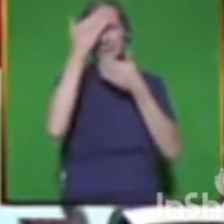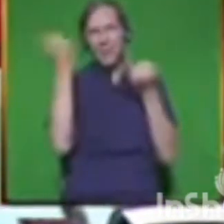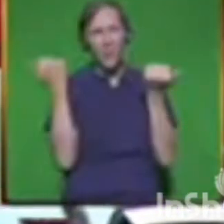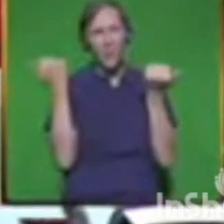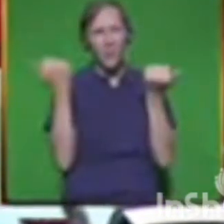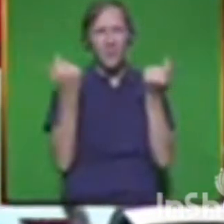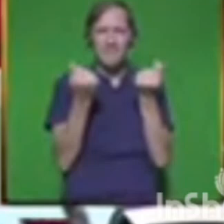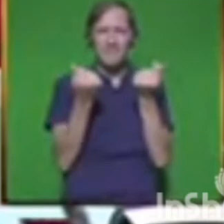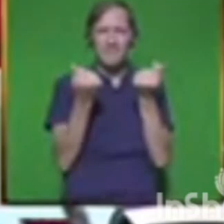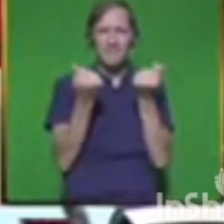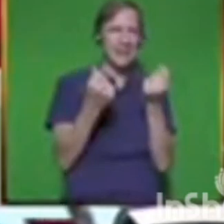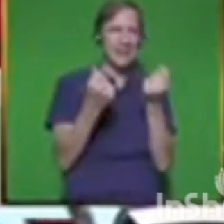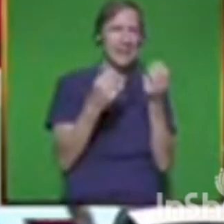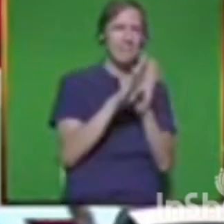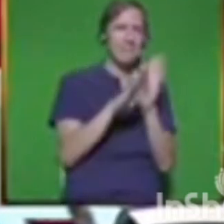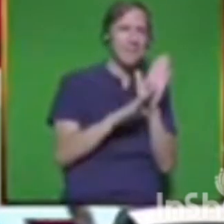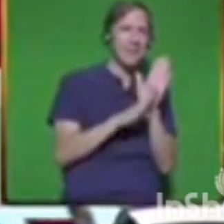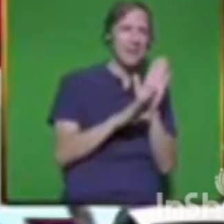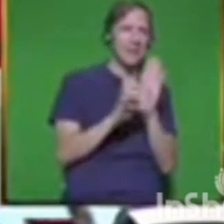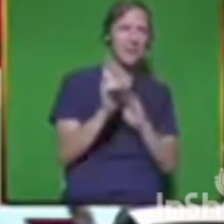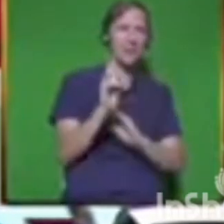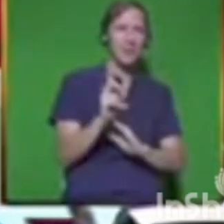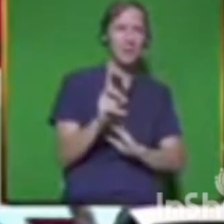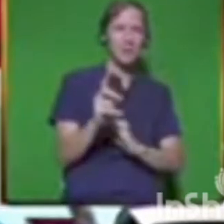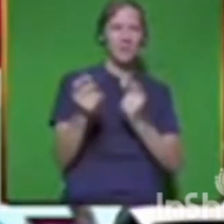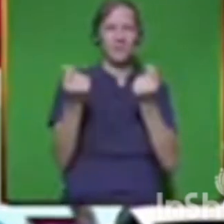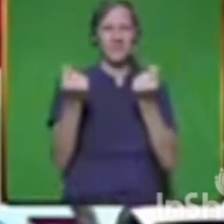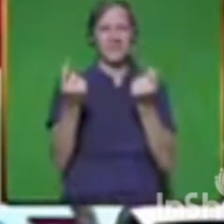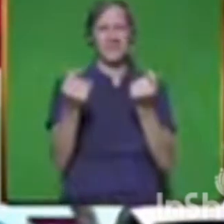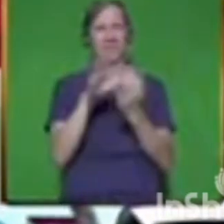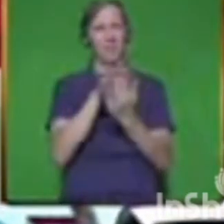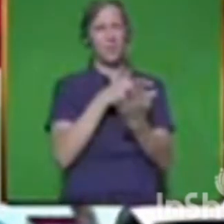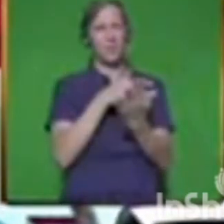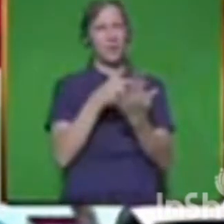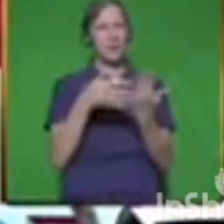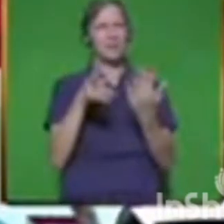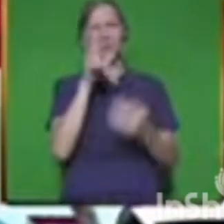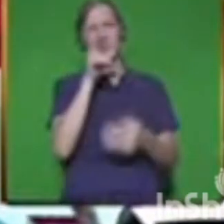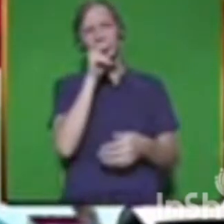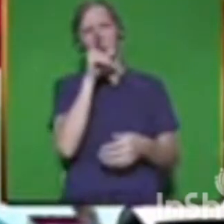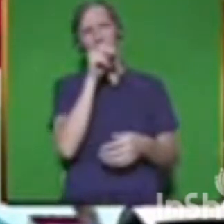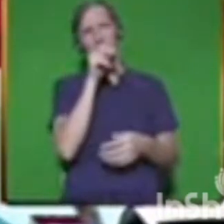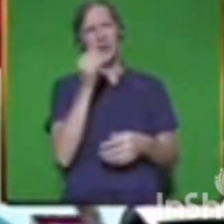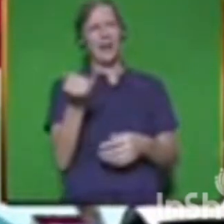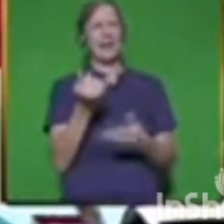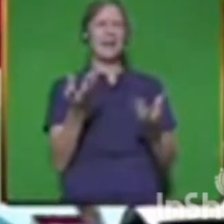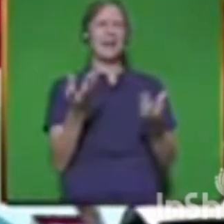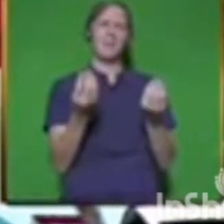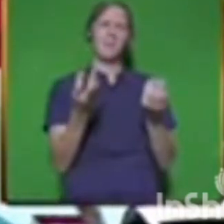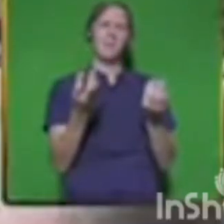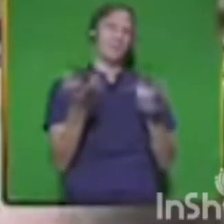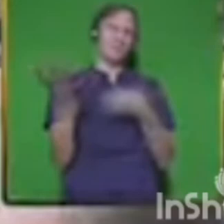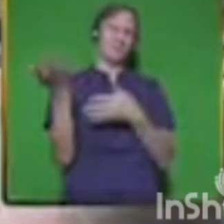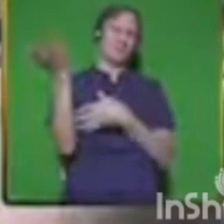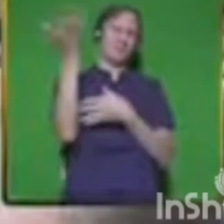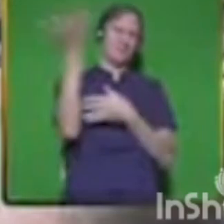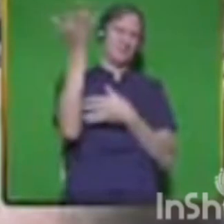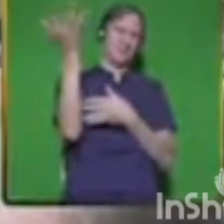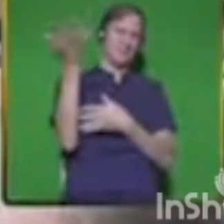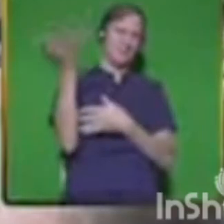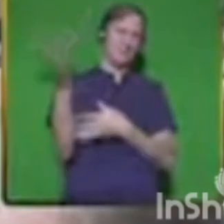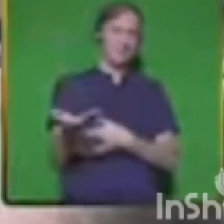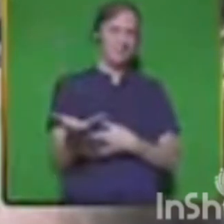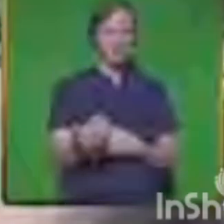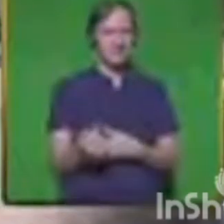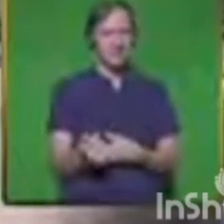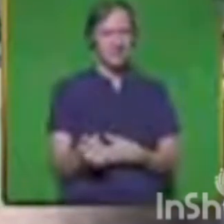money bills is about, what the fiscal framework is about. He's speaking like he's talking some numbers there in prison, talking about and